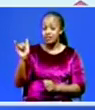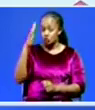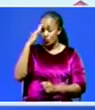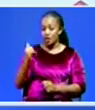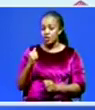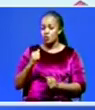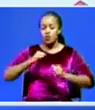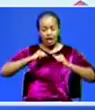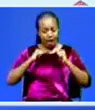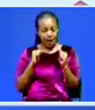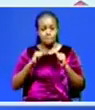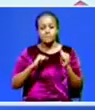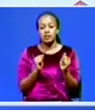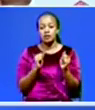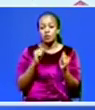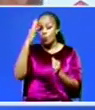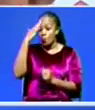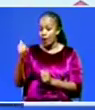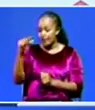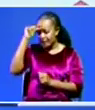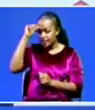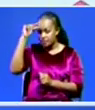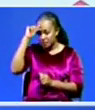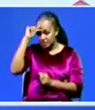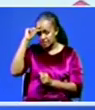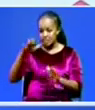government giving equal opportunity to all